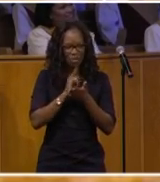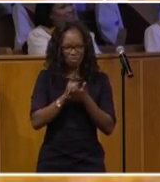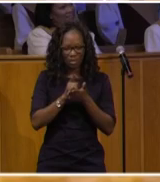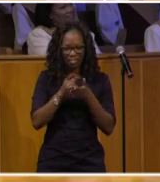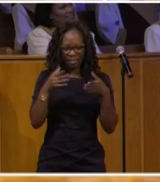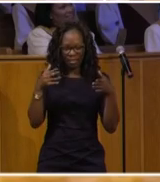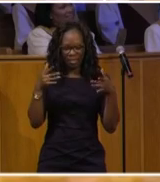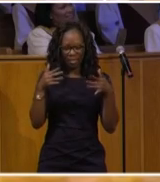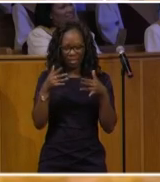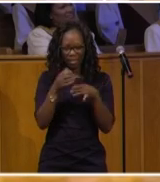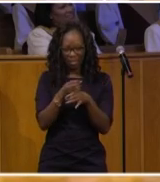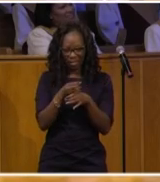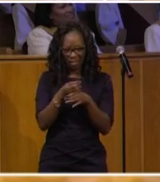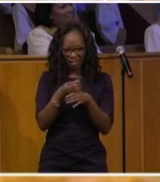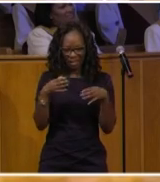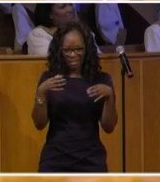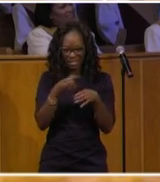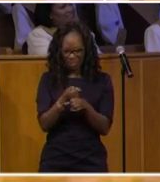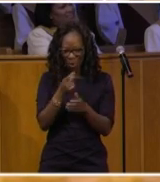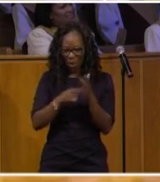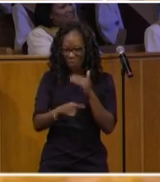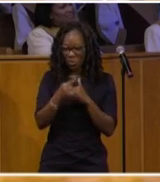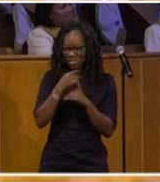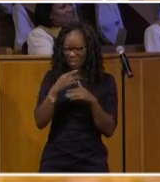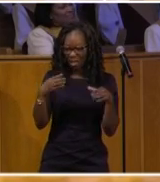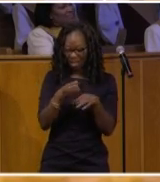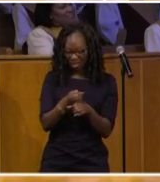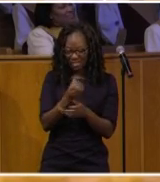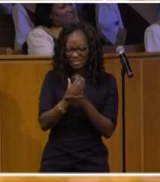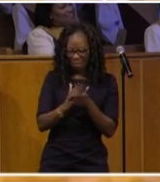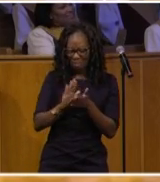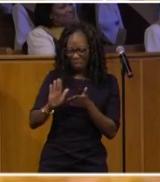shave everything that I was going to say down.